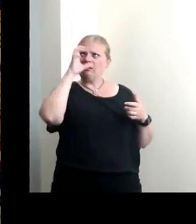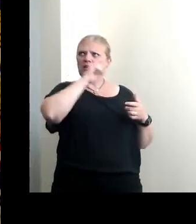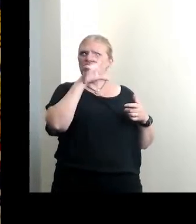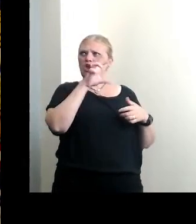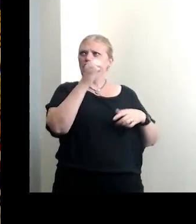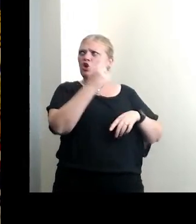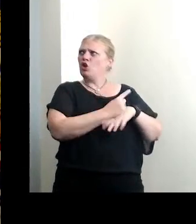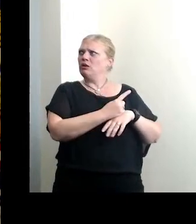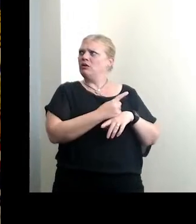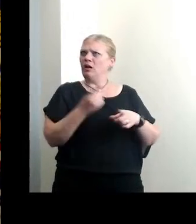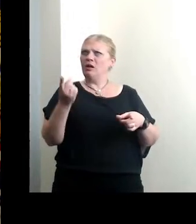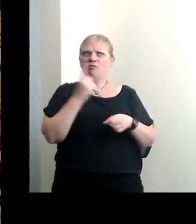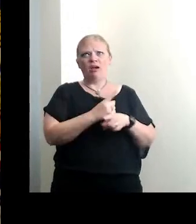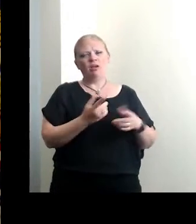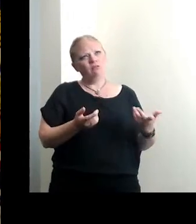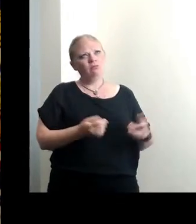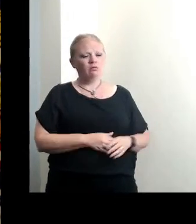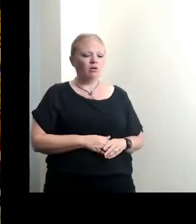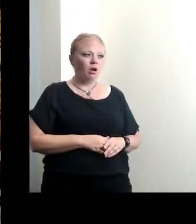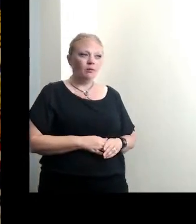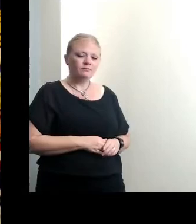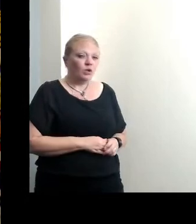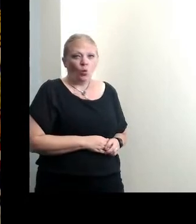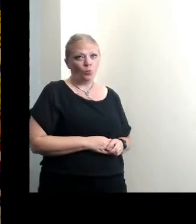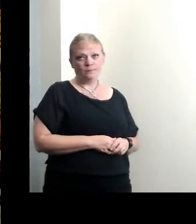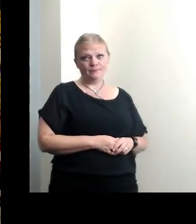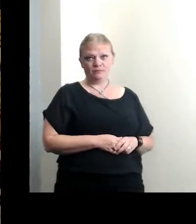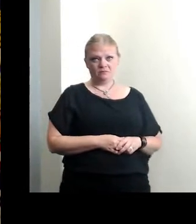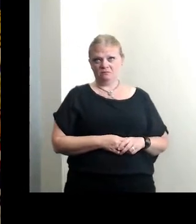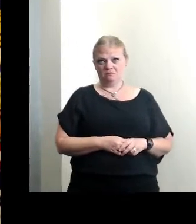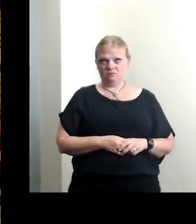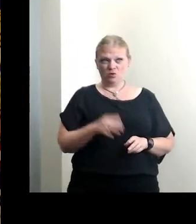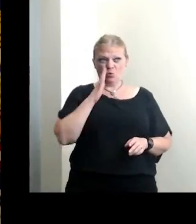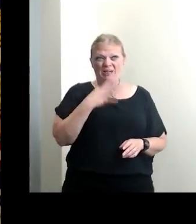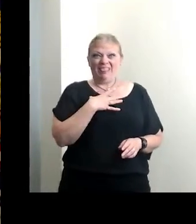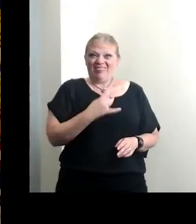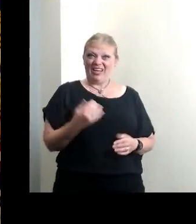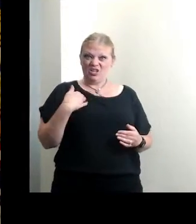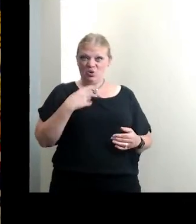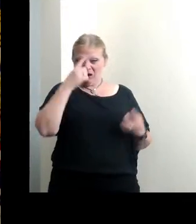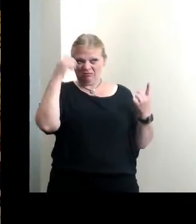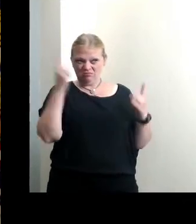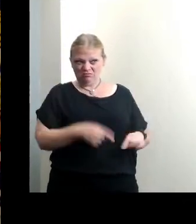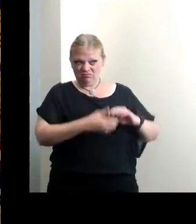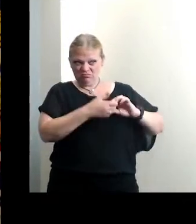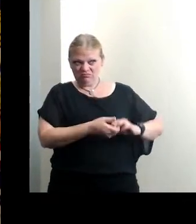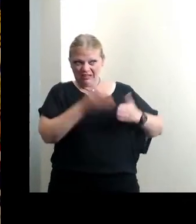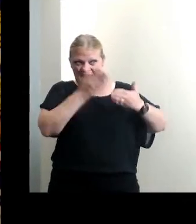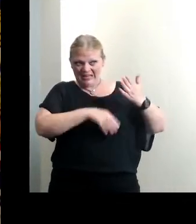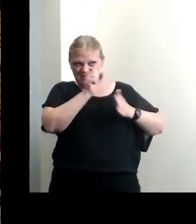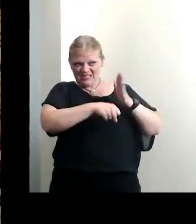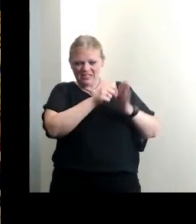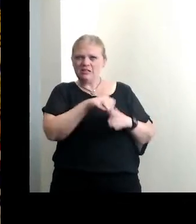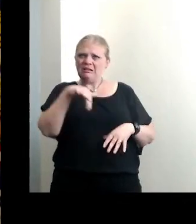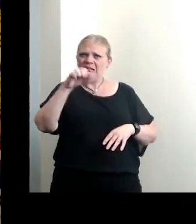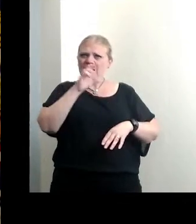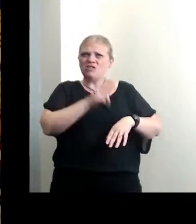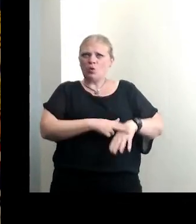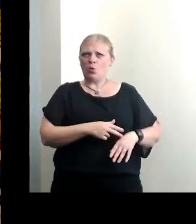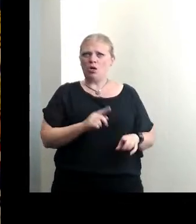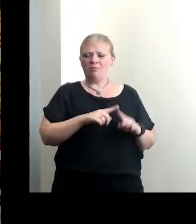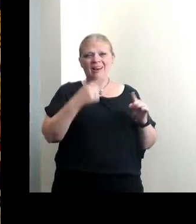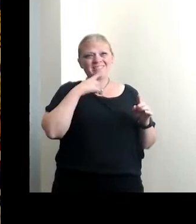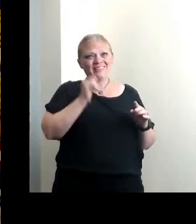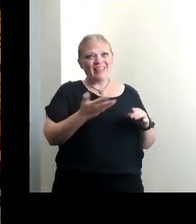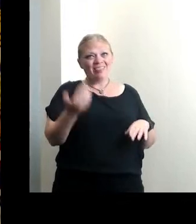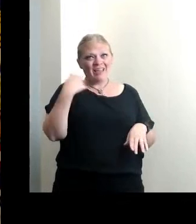days, just about? No. Would I like to have a deal done by the end of the season? Yes, of course. But I also said that last